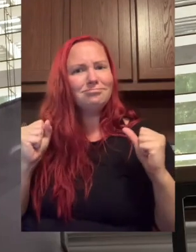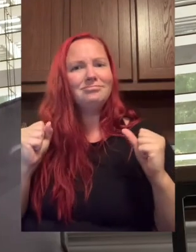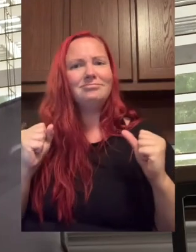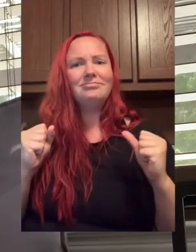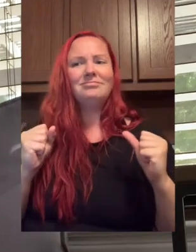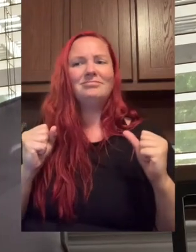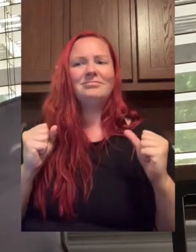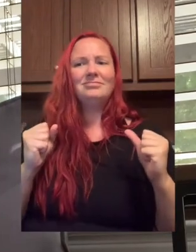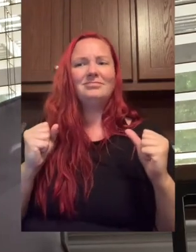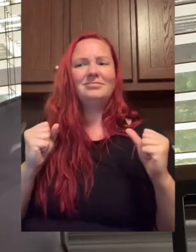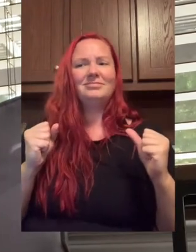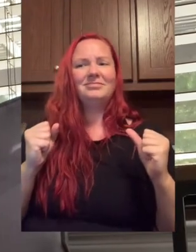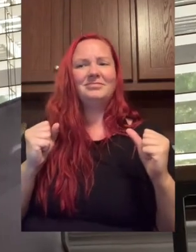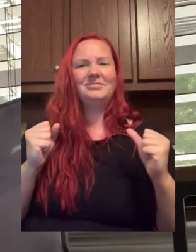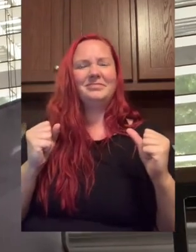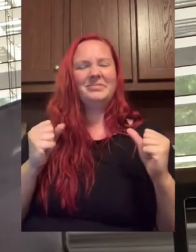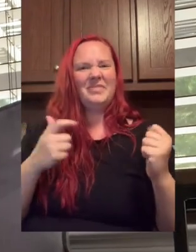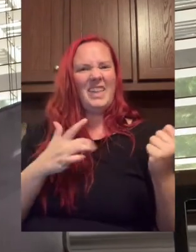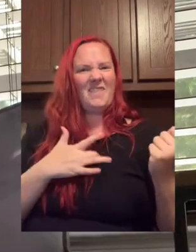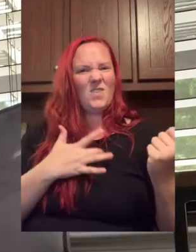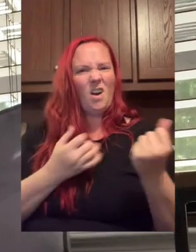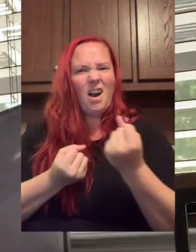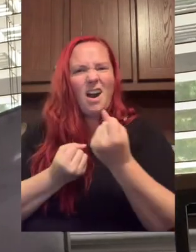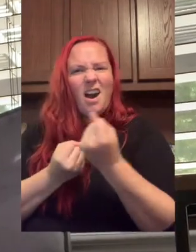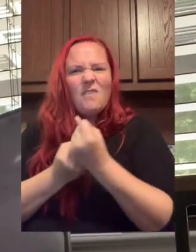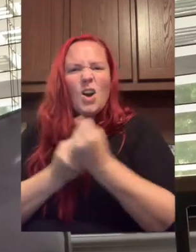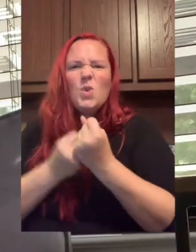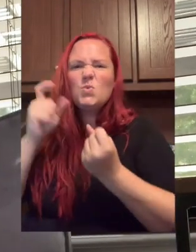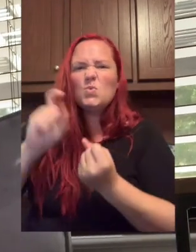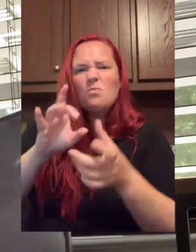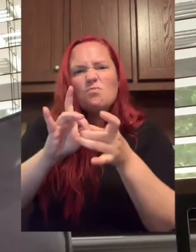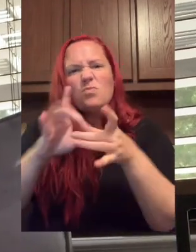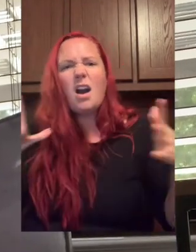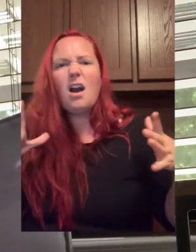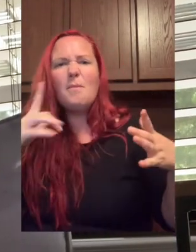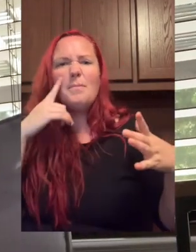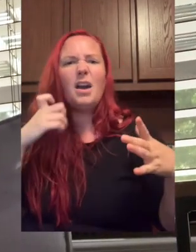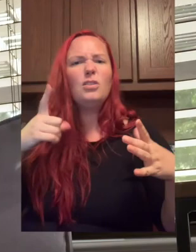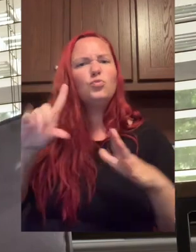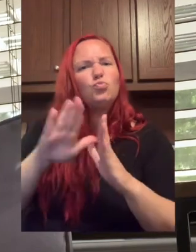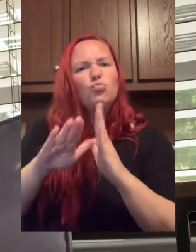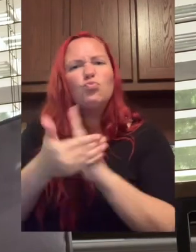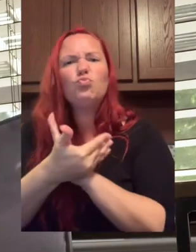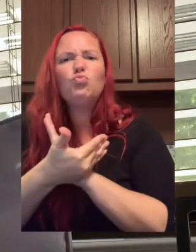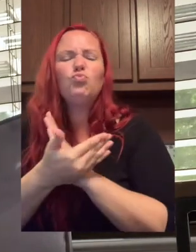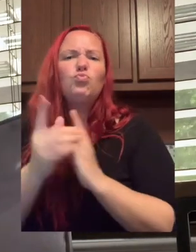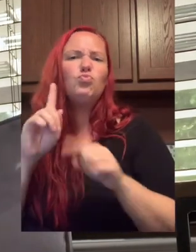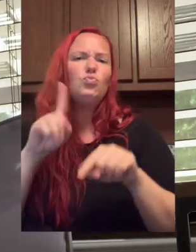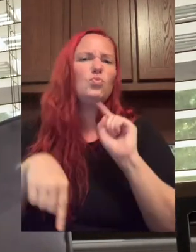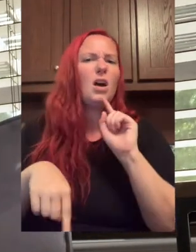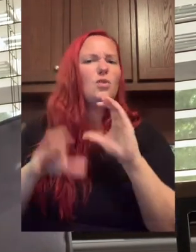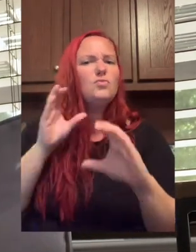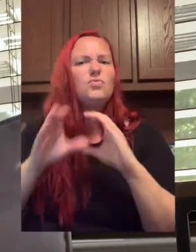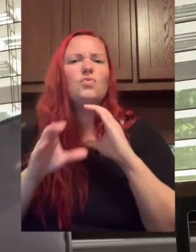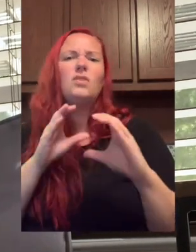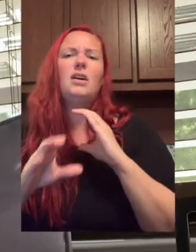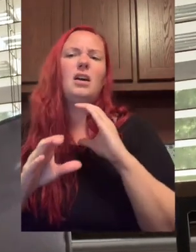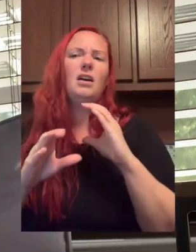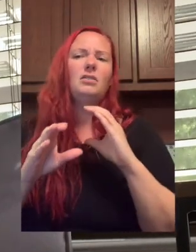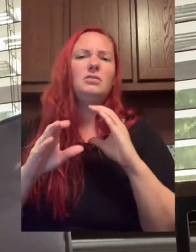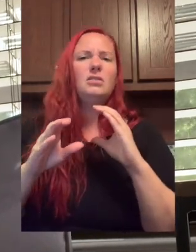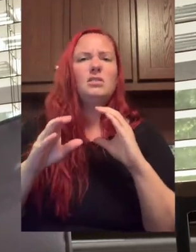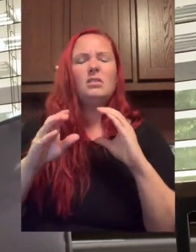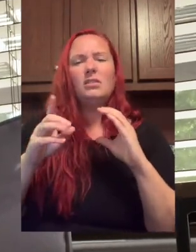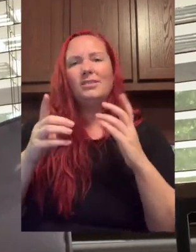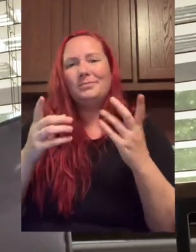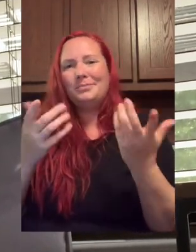their relationships. And it was almost enlightening for everyone in the room, I'm sure, but definitely